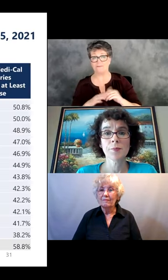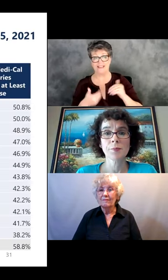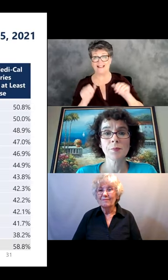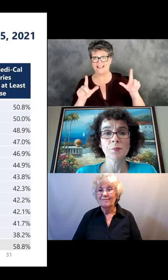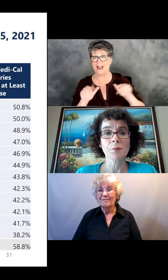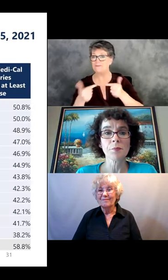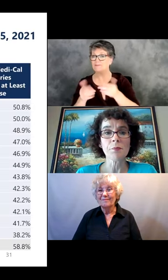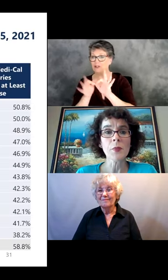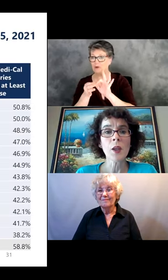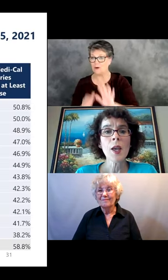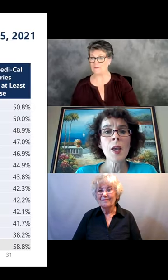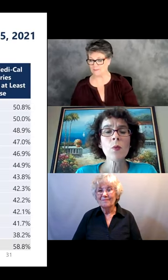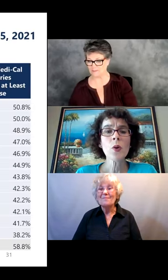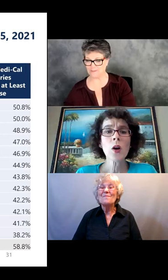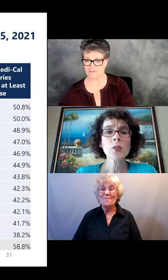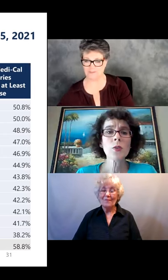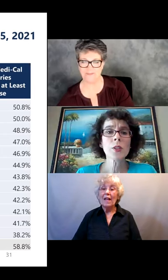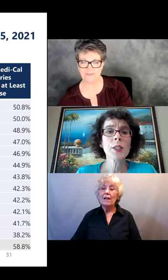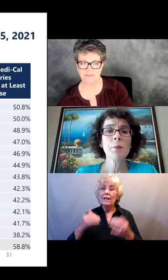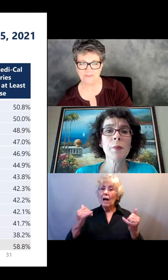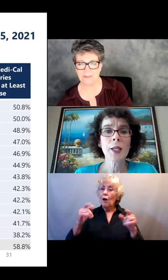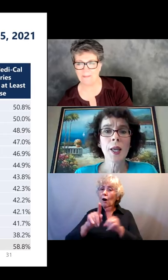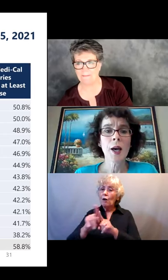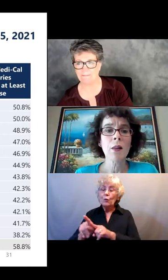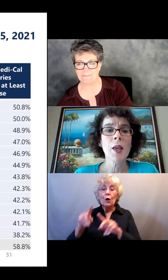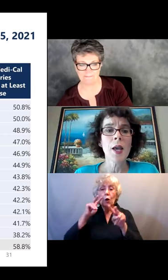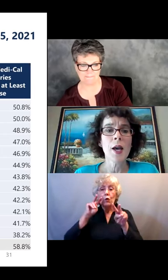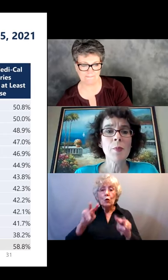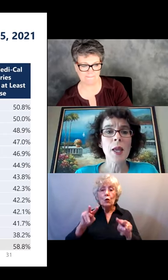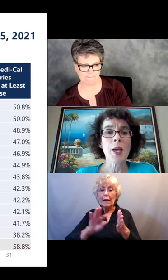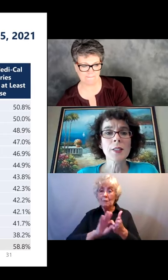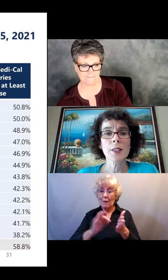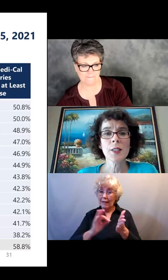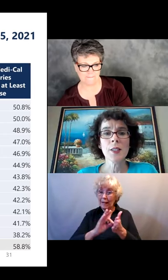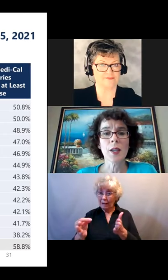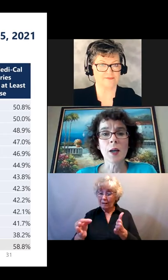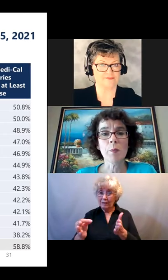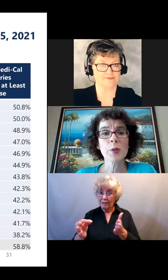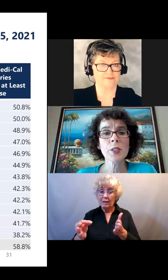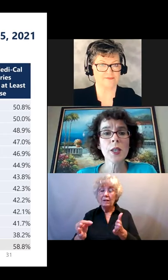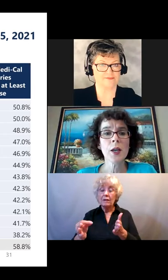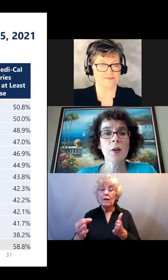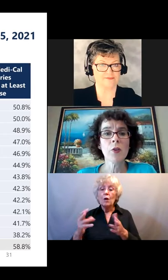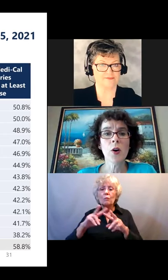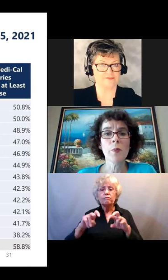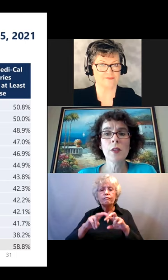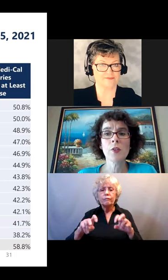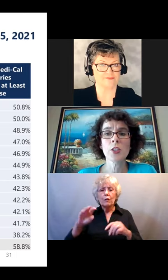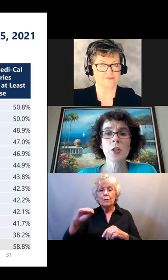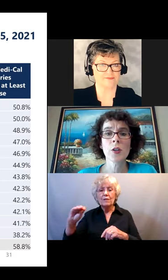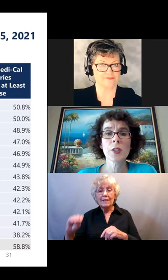slide. Then we're also looking in Medi-Cal at the percent of